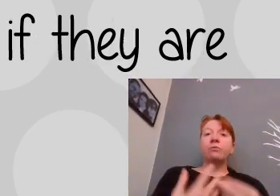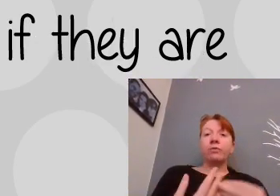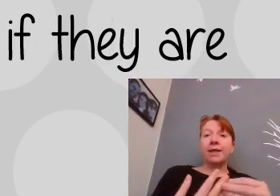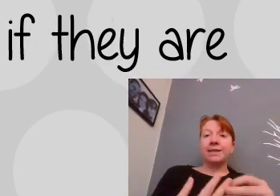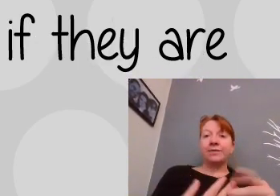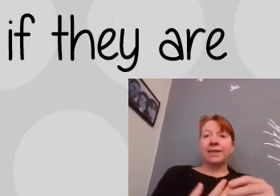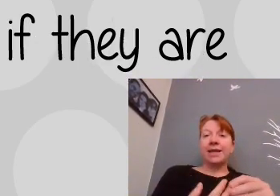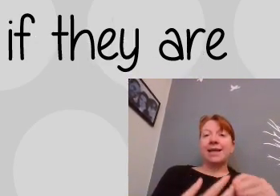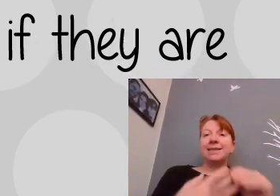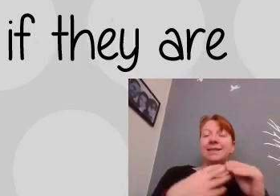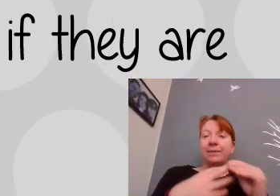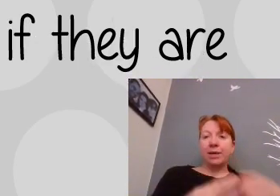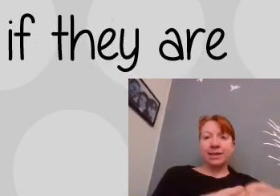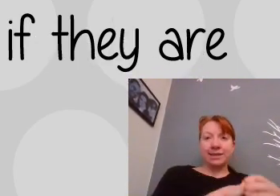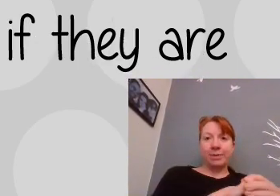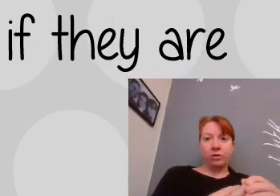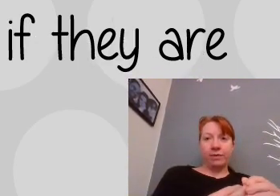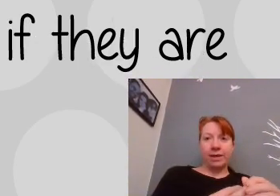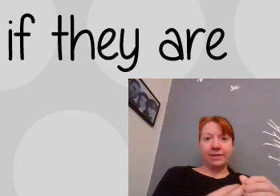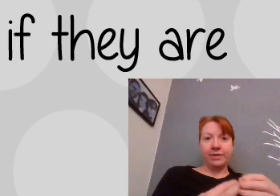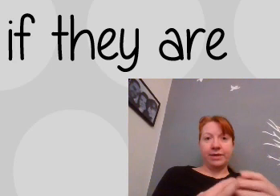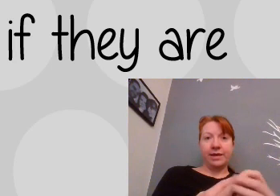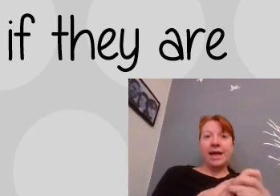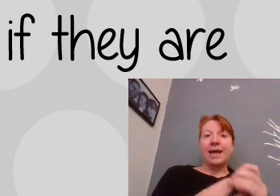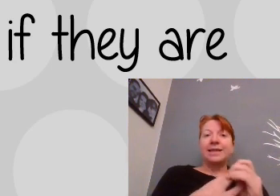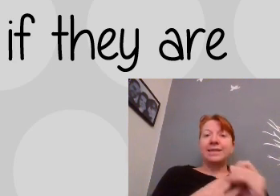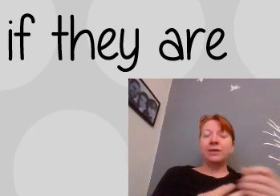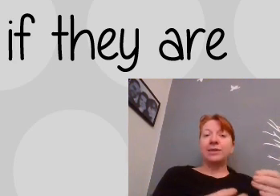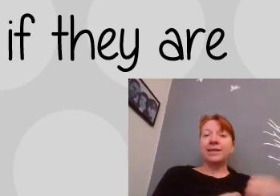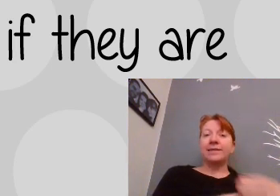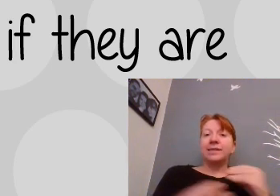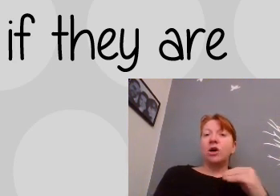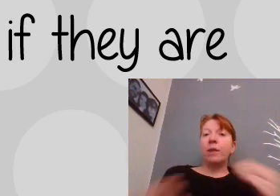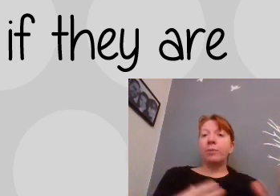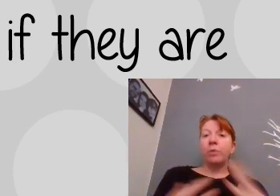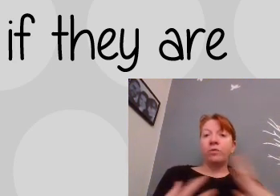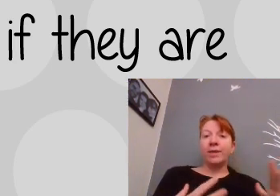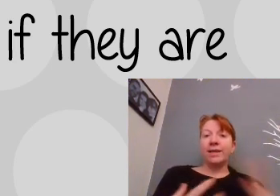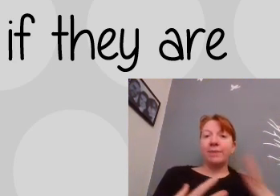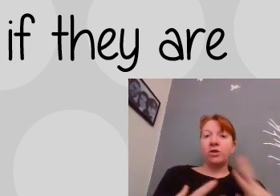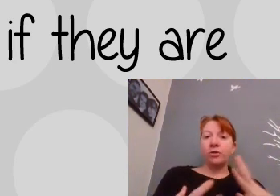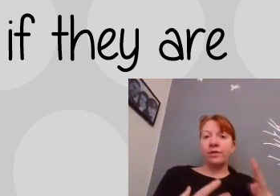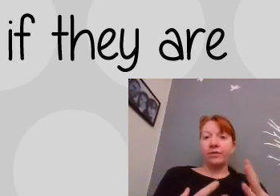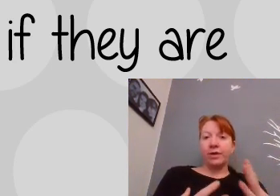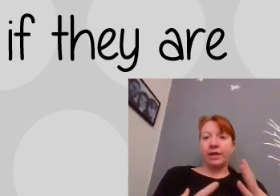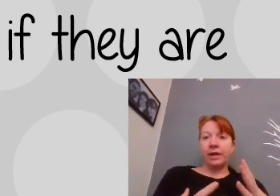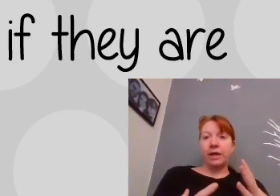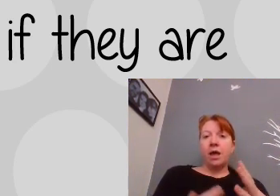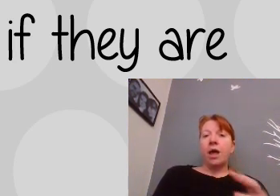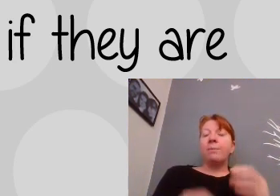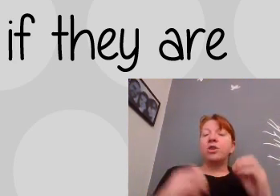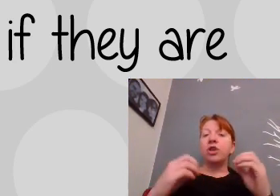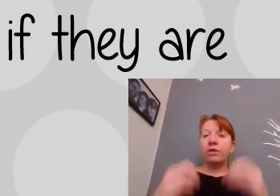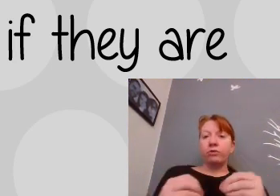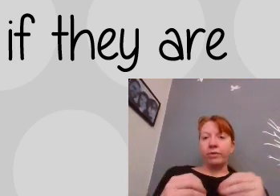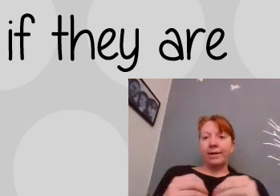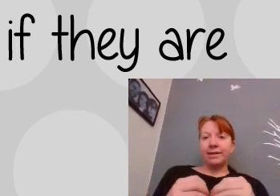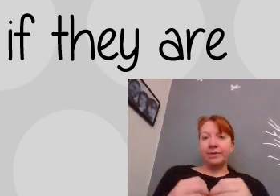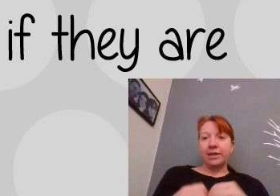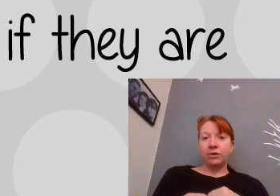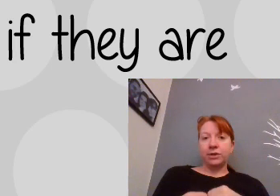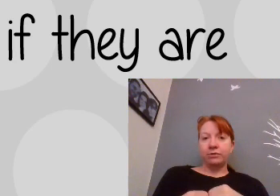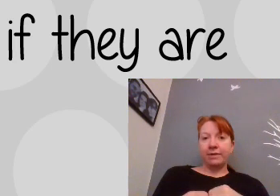So general relativity is similar to special relativity. It still says that time and movement is measured differently. But